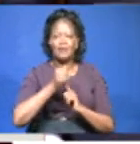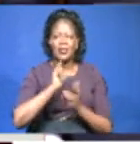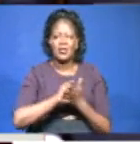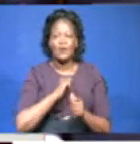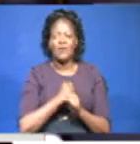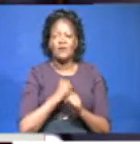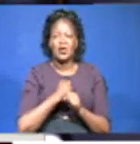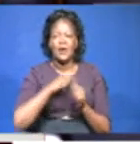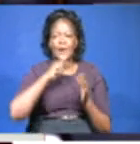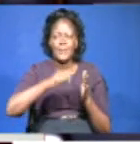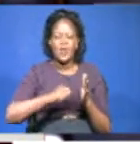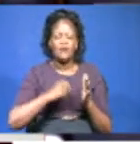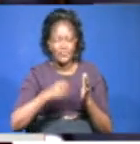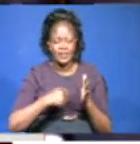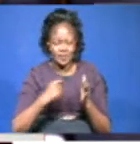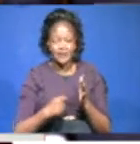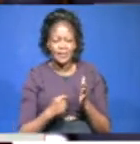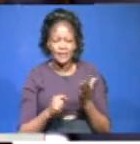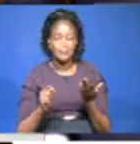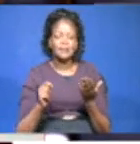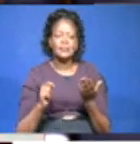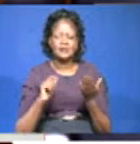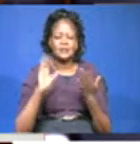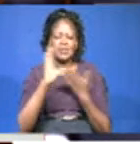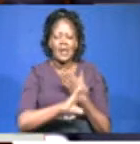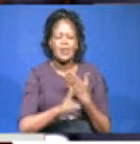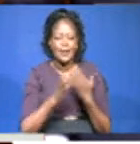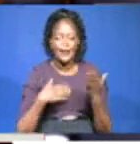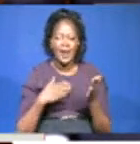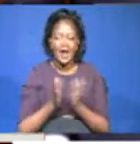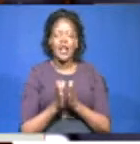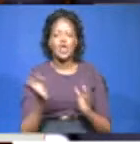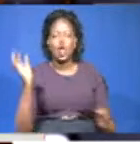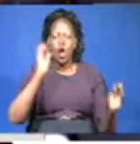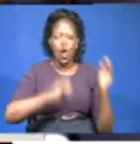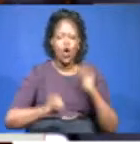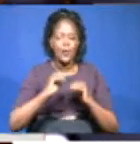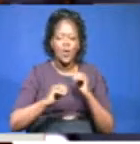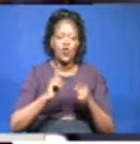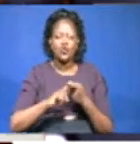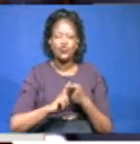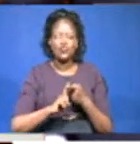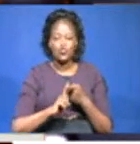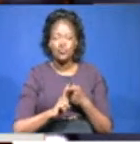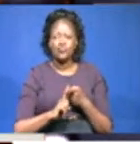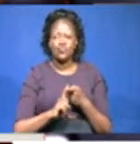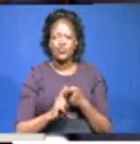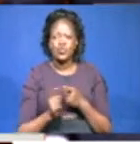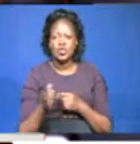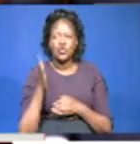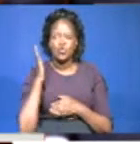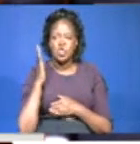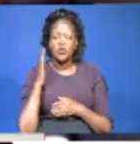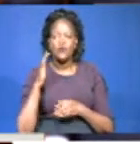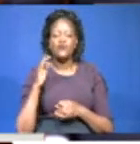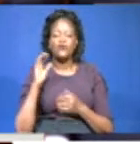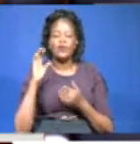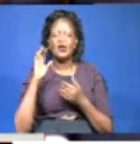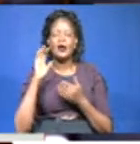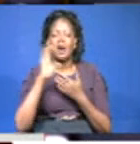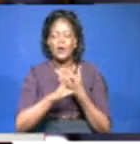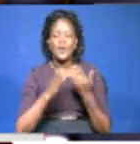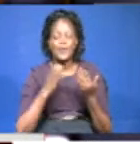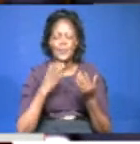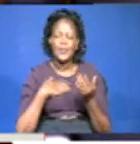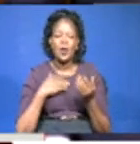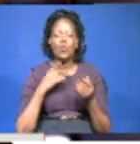and industrialization of our country, as well as contributing to the food security of our country. So we want to wish them well as they receive